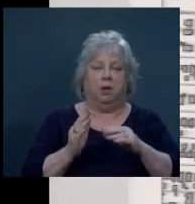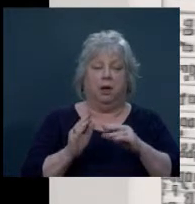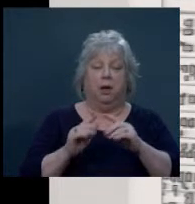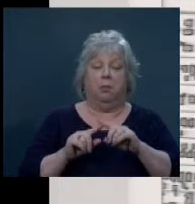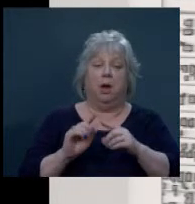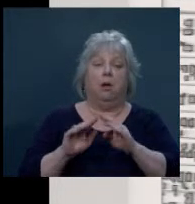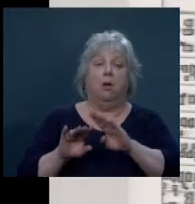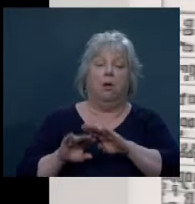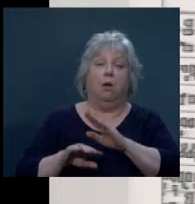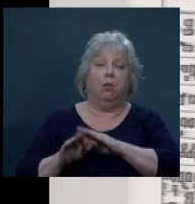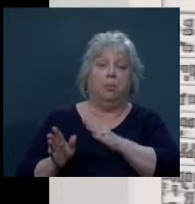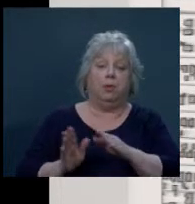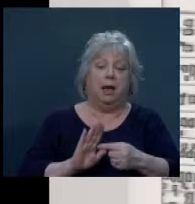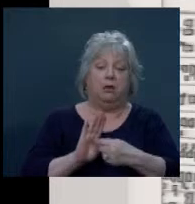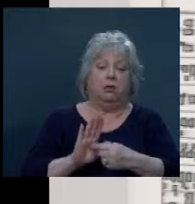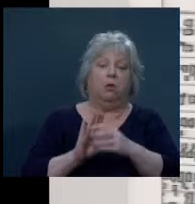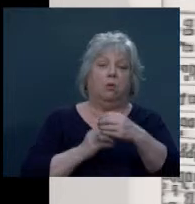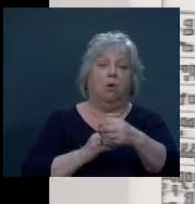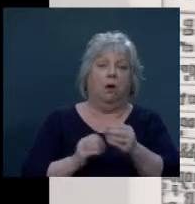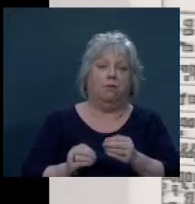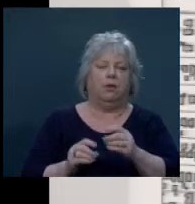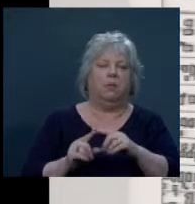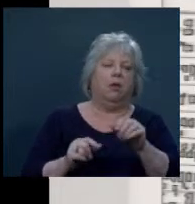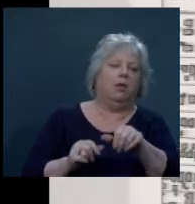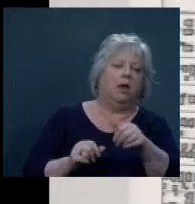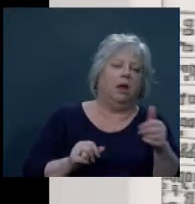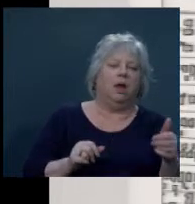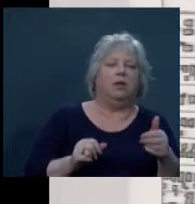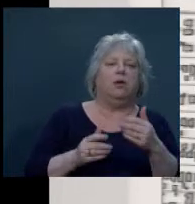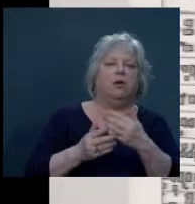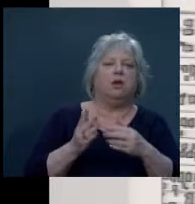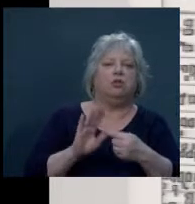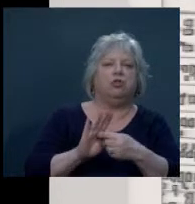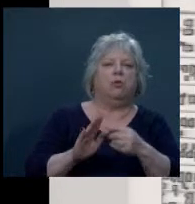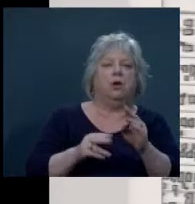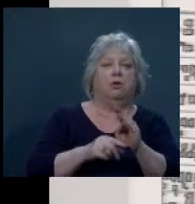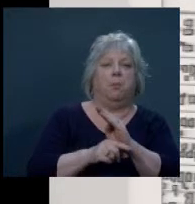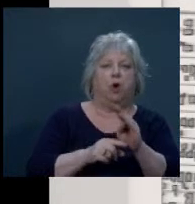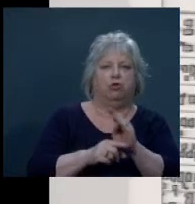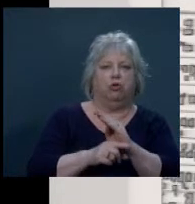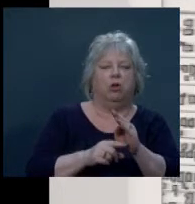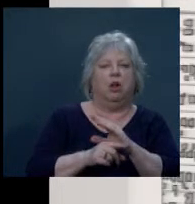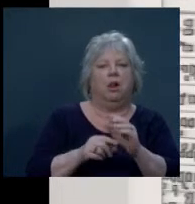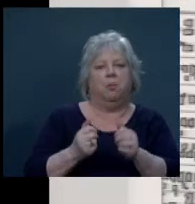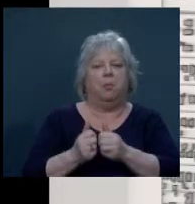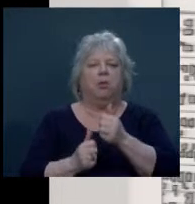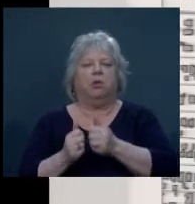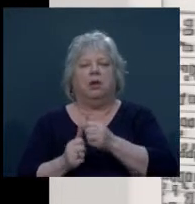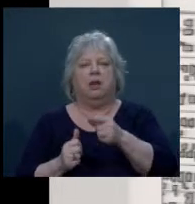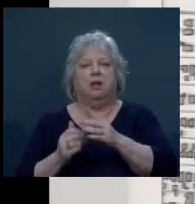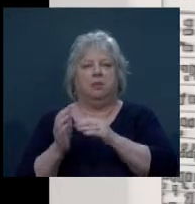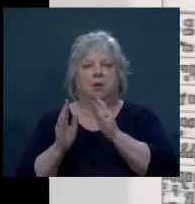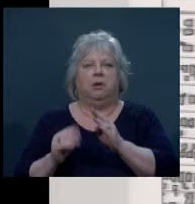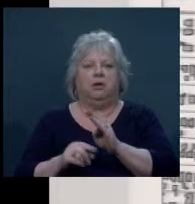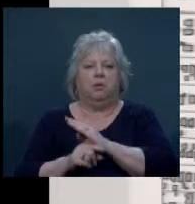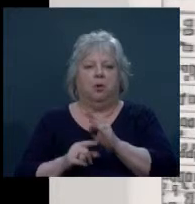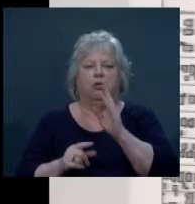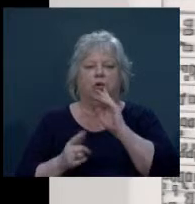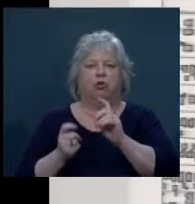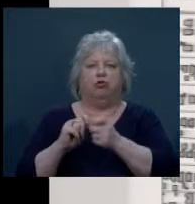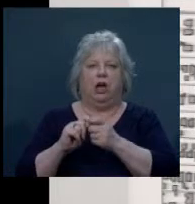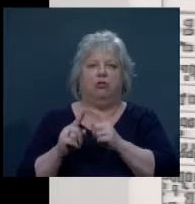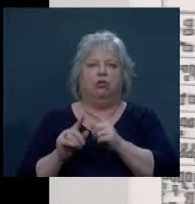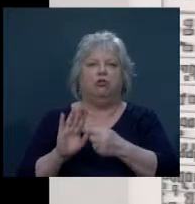on the plan. All the rest of Hillcrest Commercial District is shown as commercial, and it's primarily commercial, so we'll show that as commercial